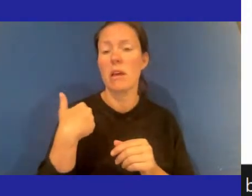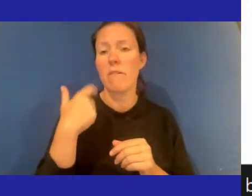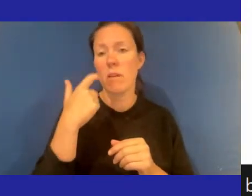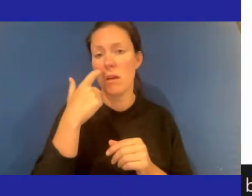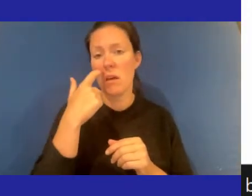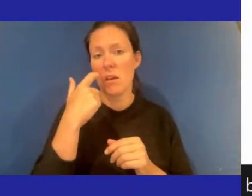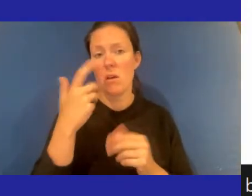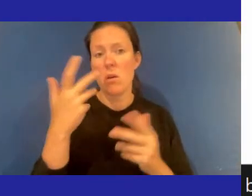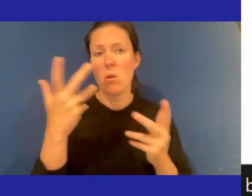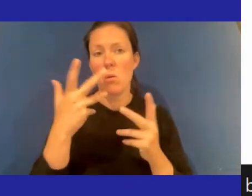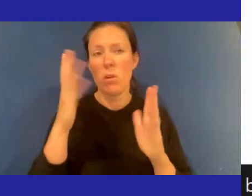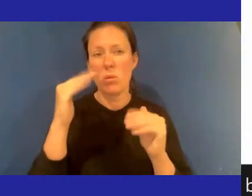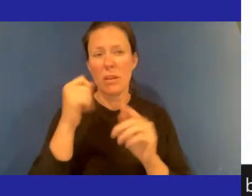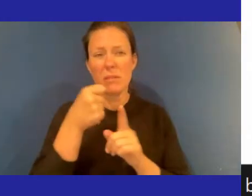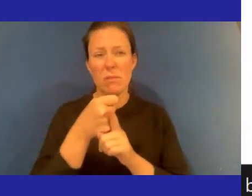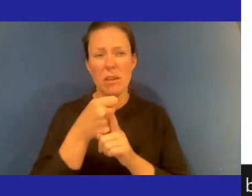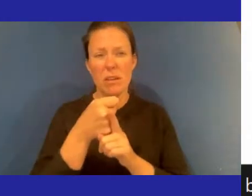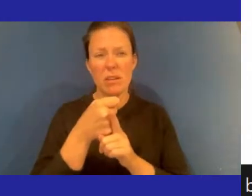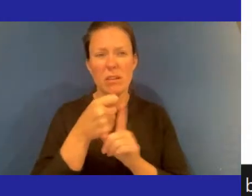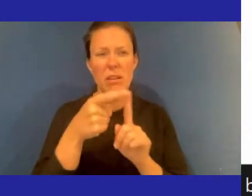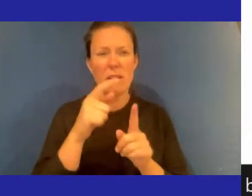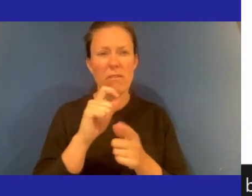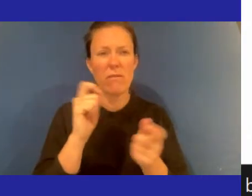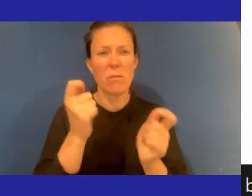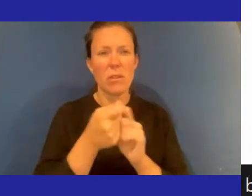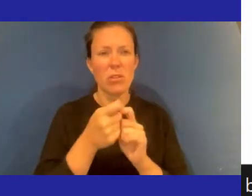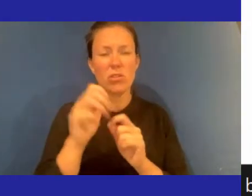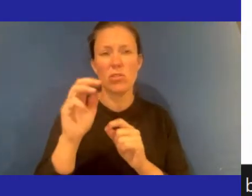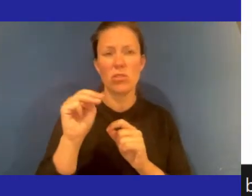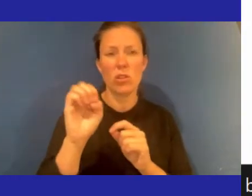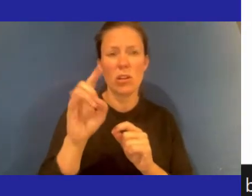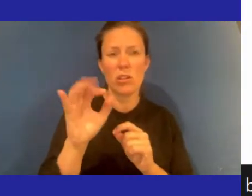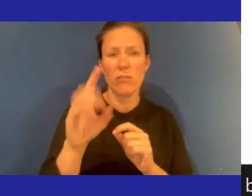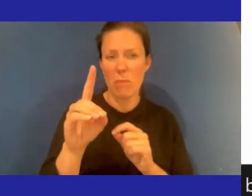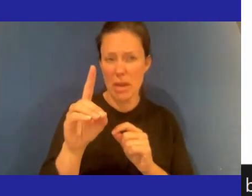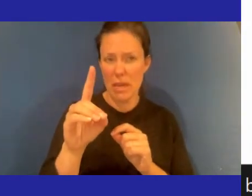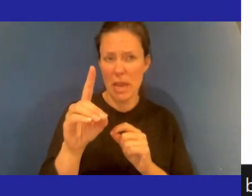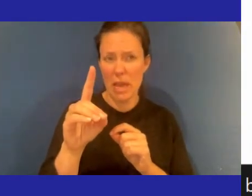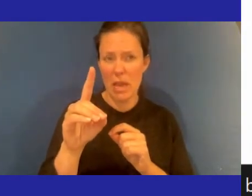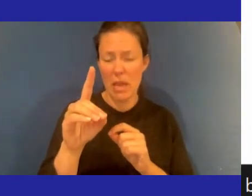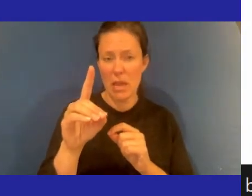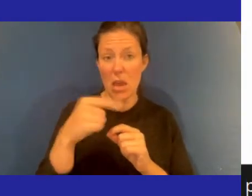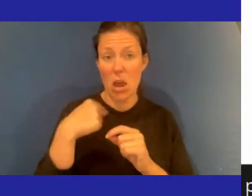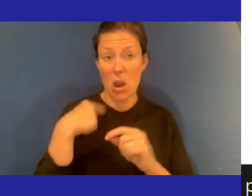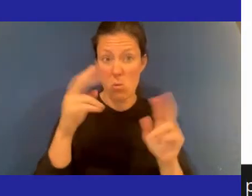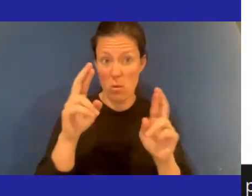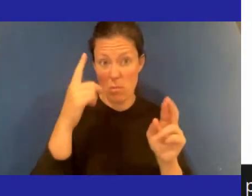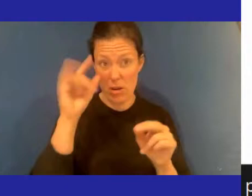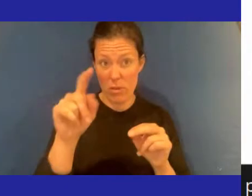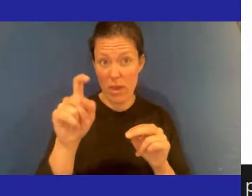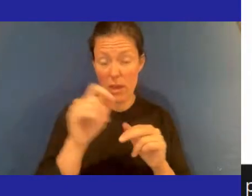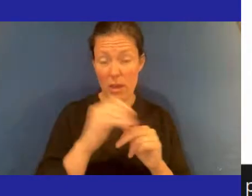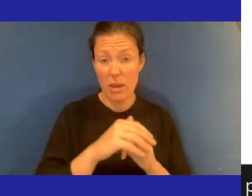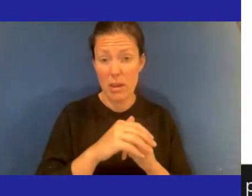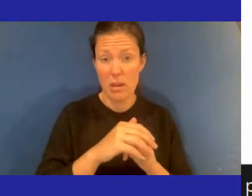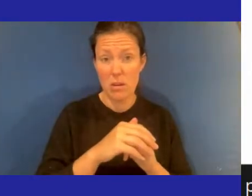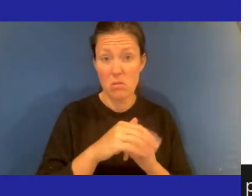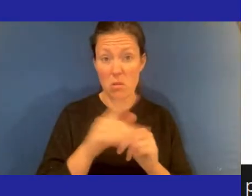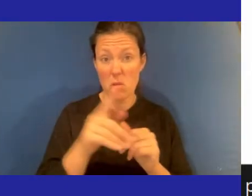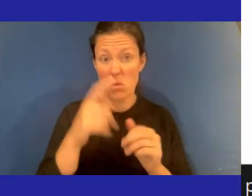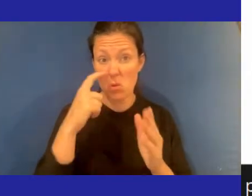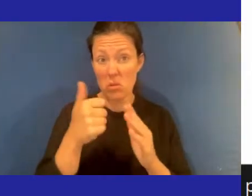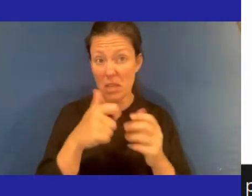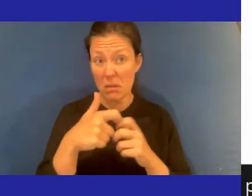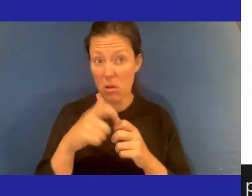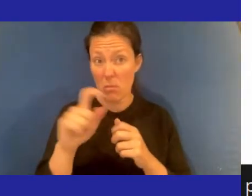expecting impact from the changes in Medicaid? Have we sort of prepared for that, and are we seeing any issues yet? So I think